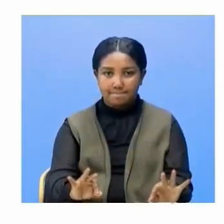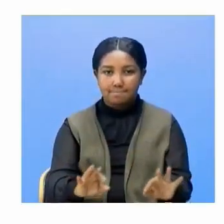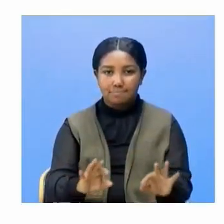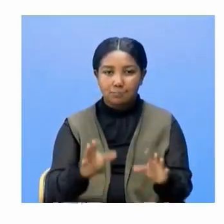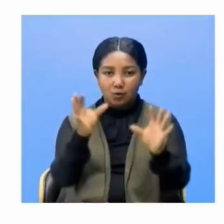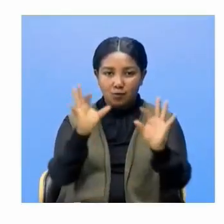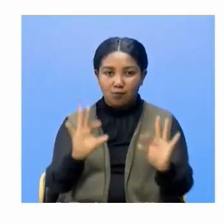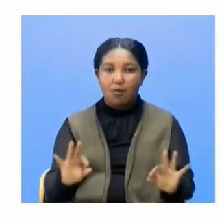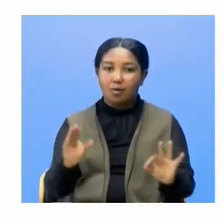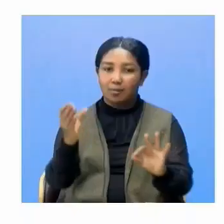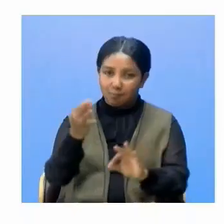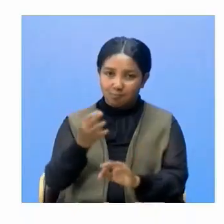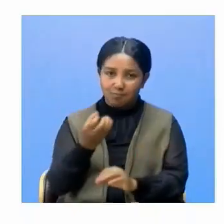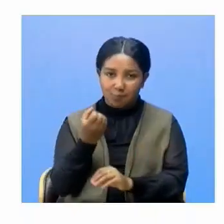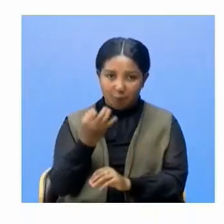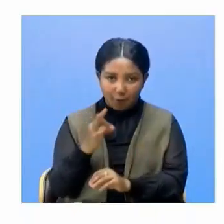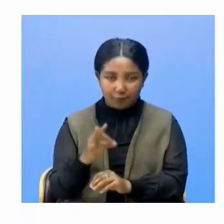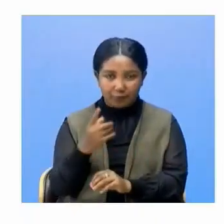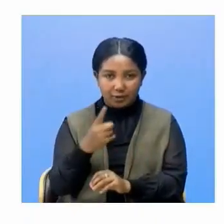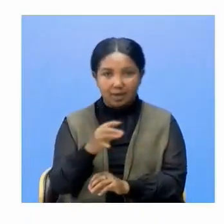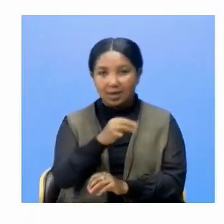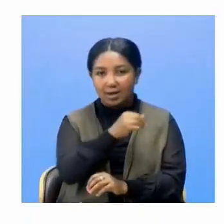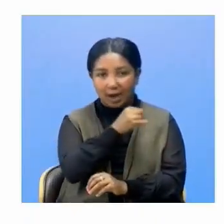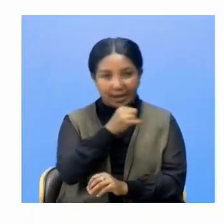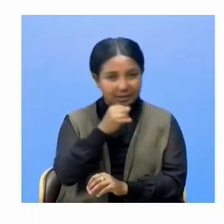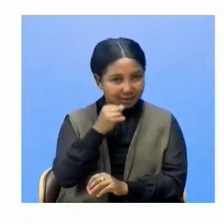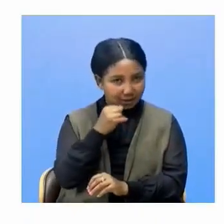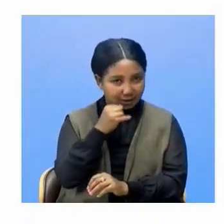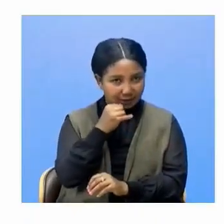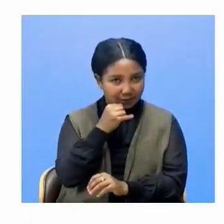of the adjectives